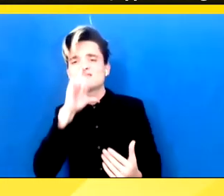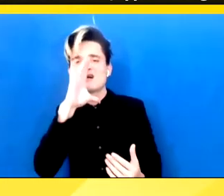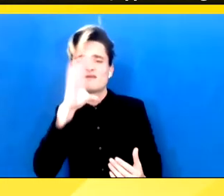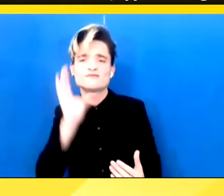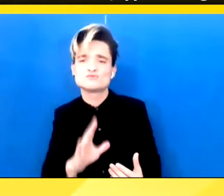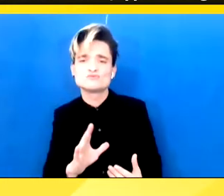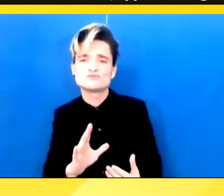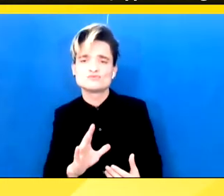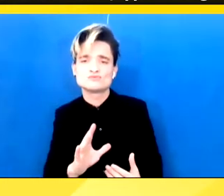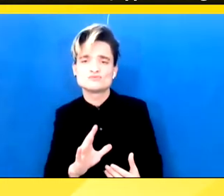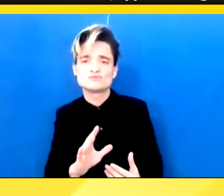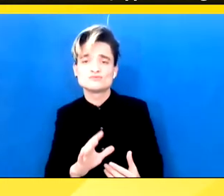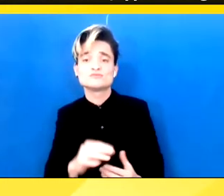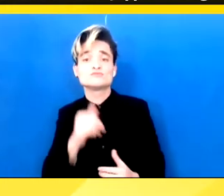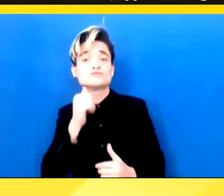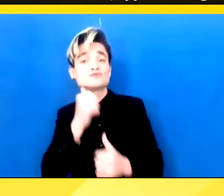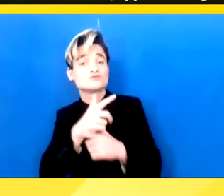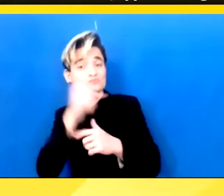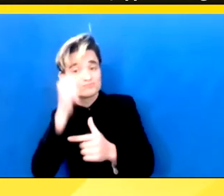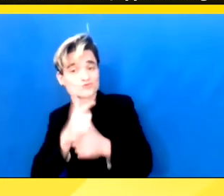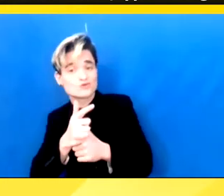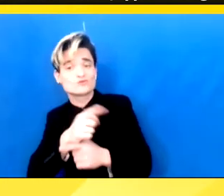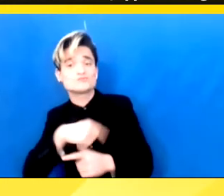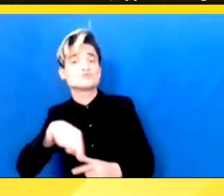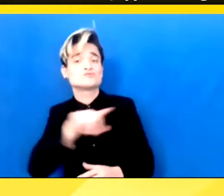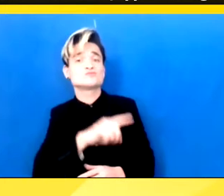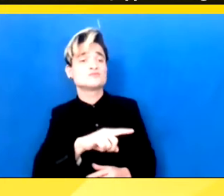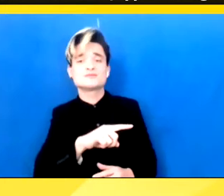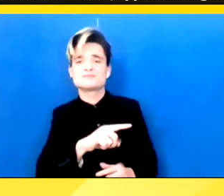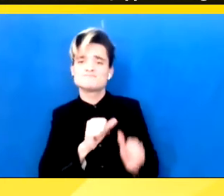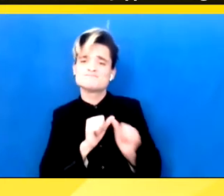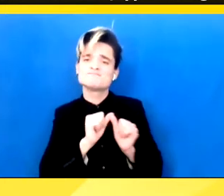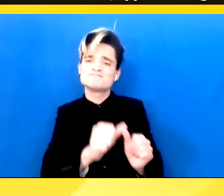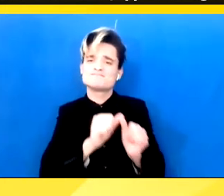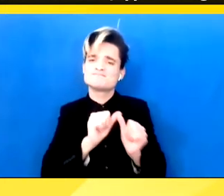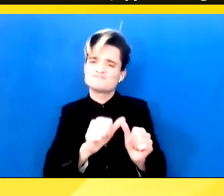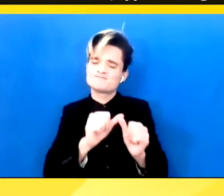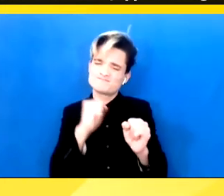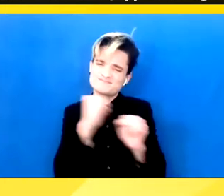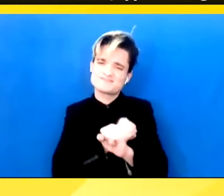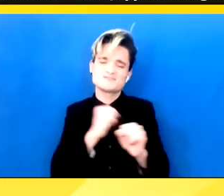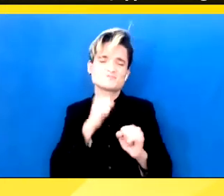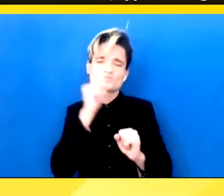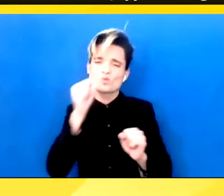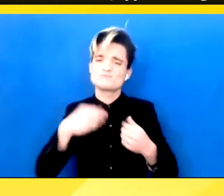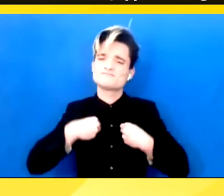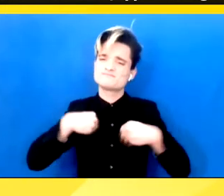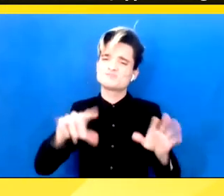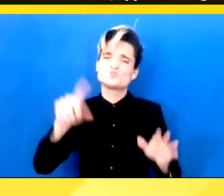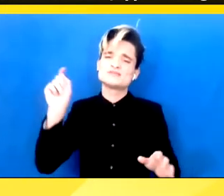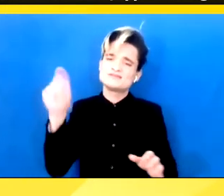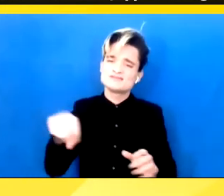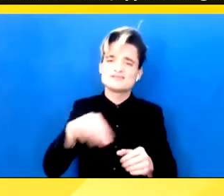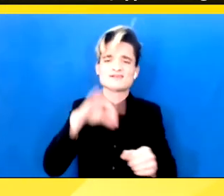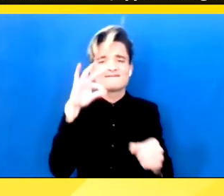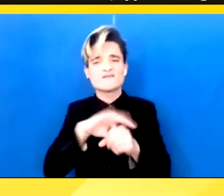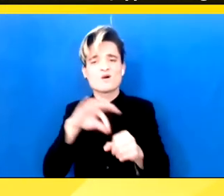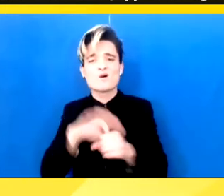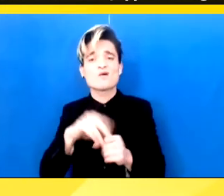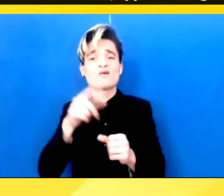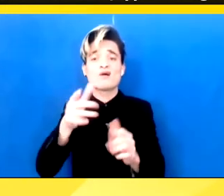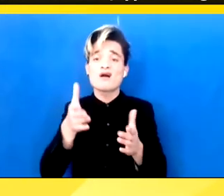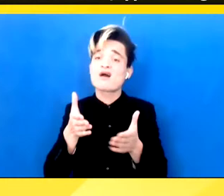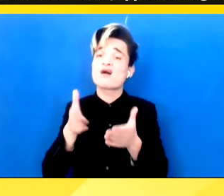be deterred from casting your vote and let nobody turn you around. As the call for this rally and Reverend